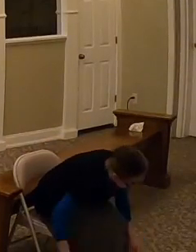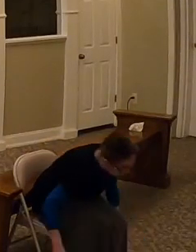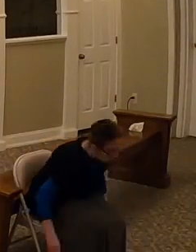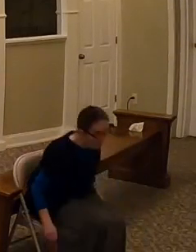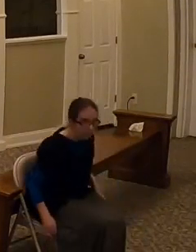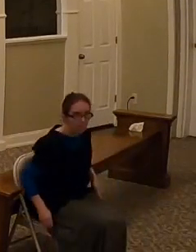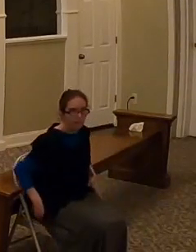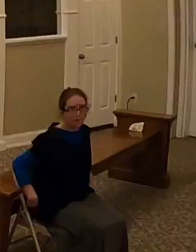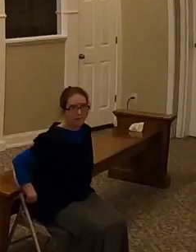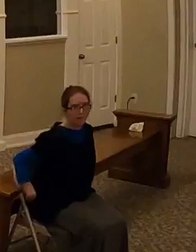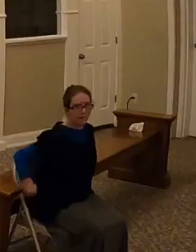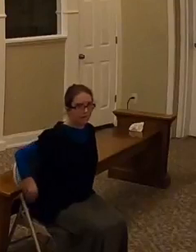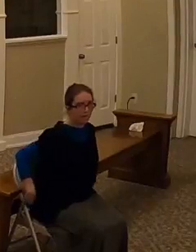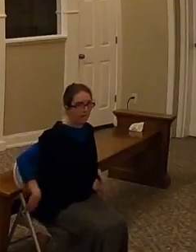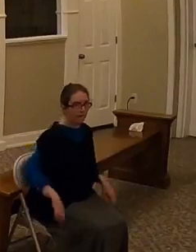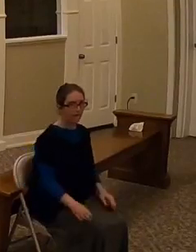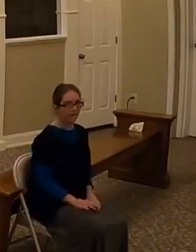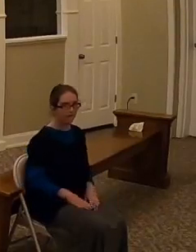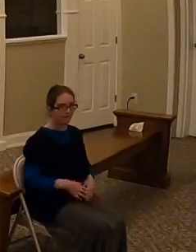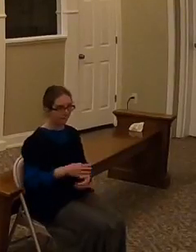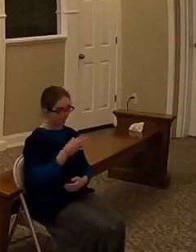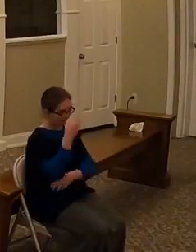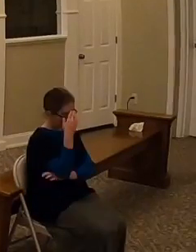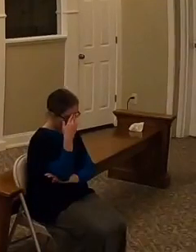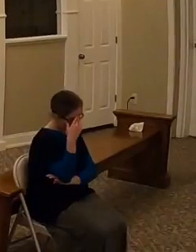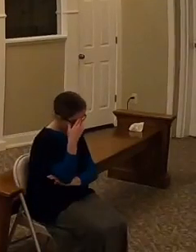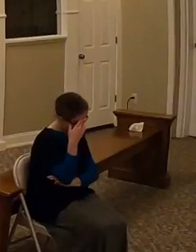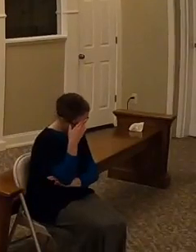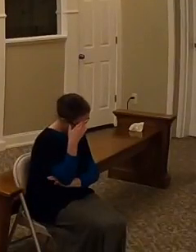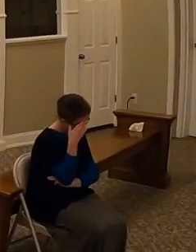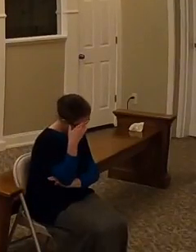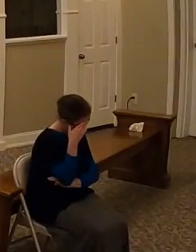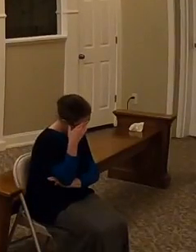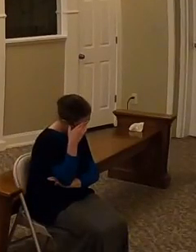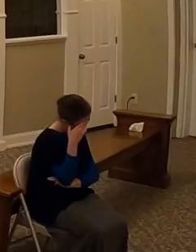this? Is it already been up in an hour and a half? Or?